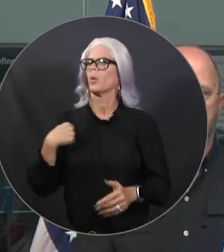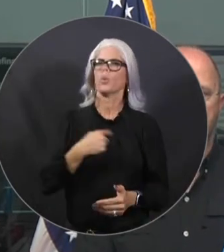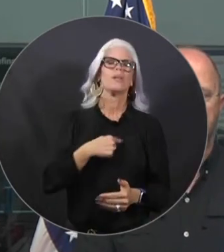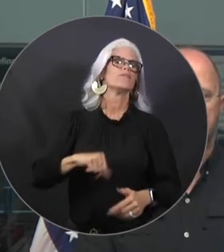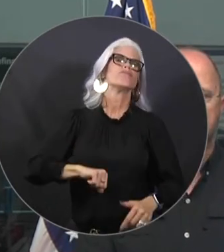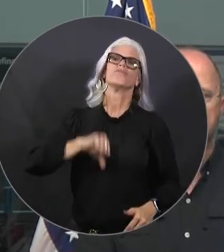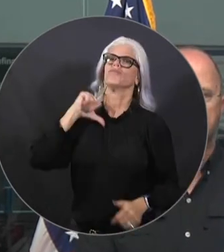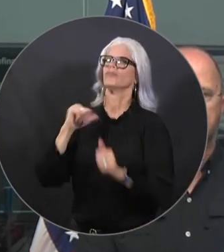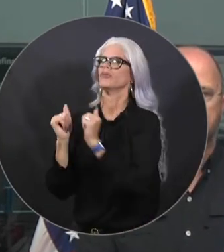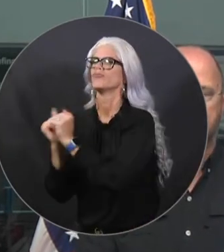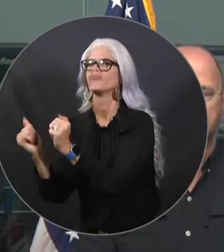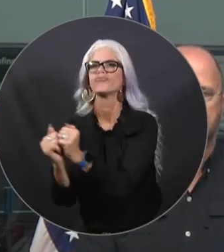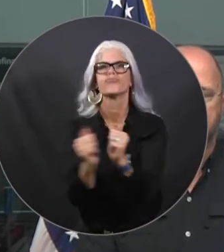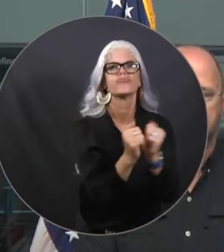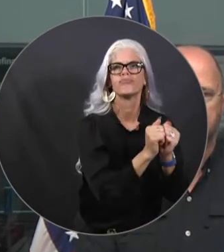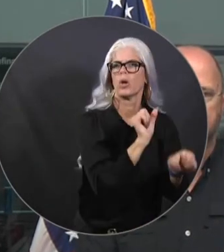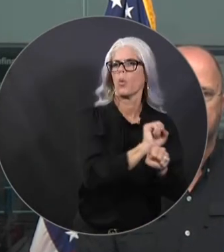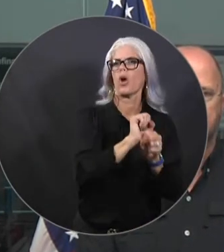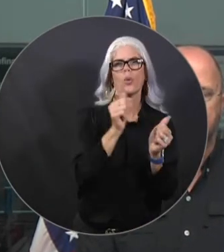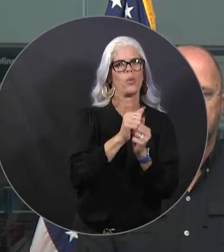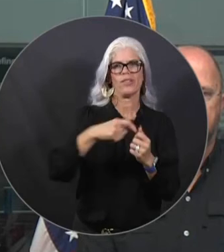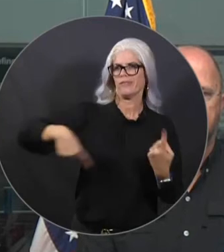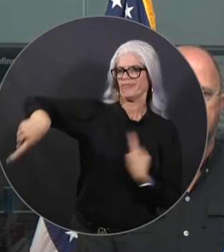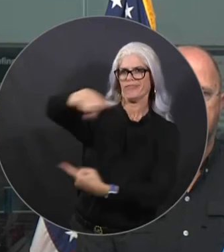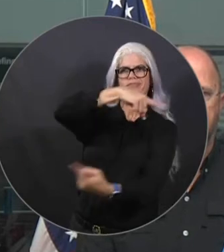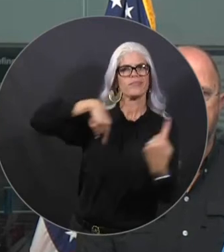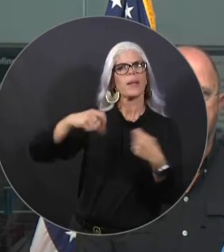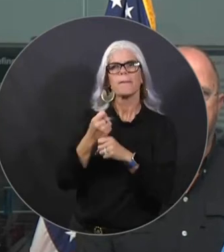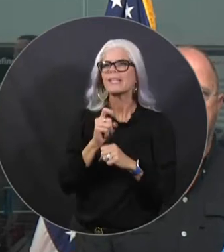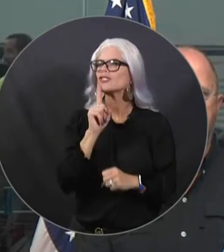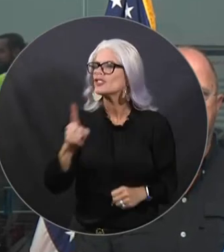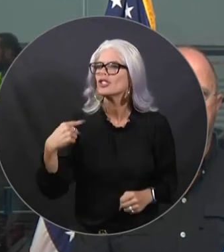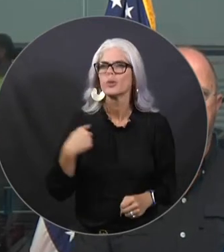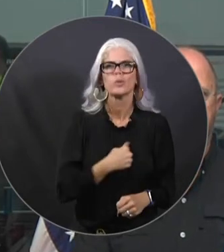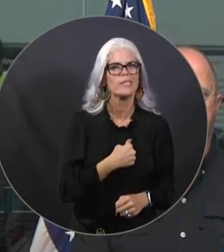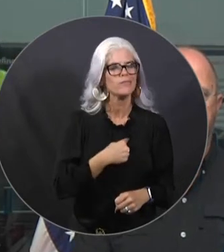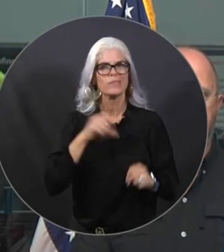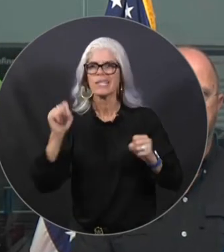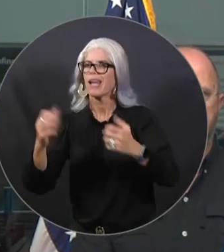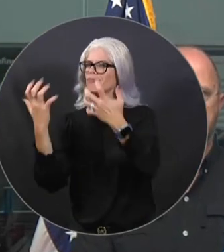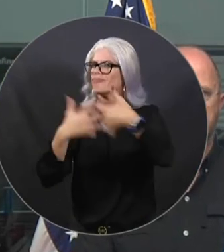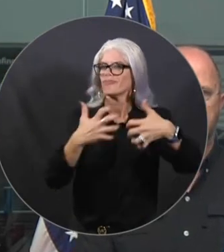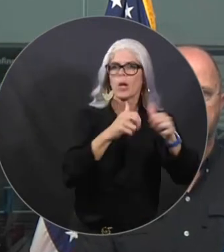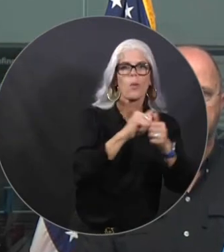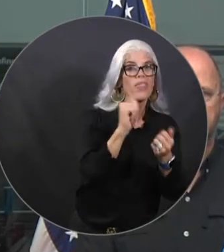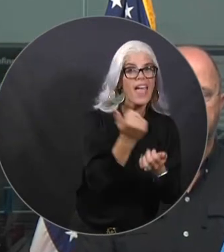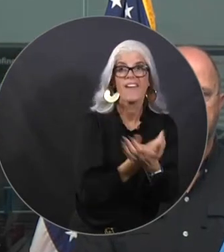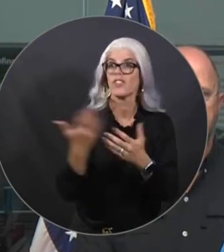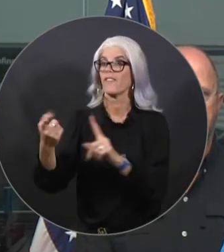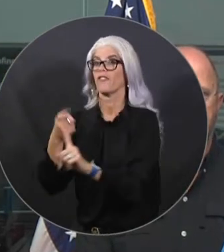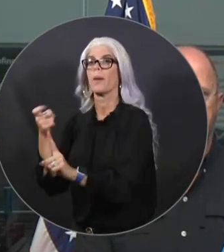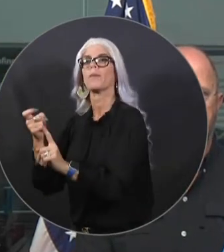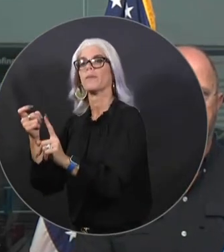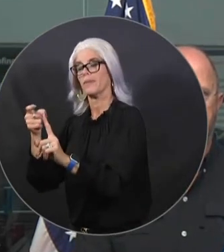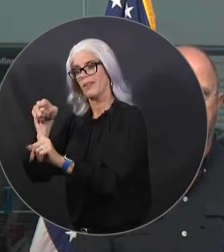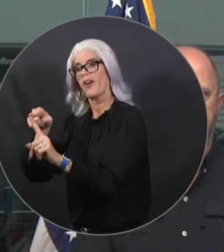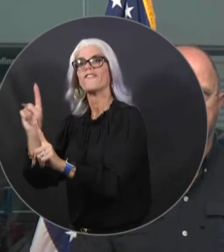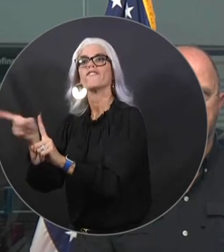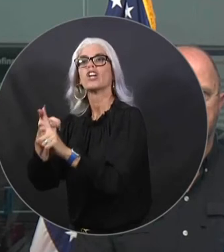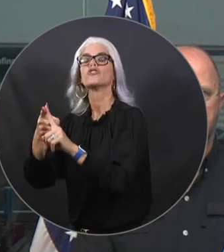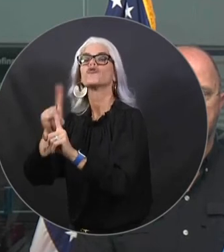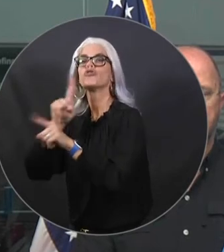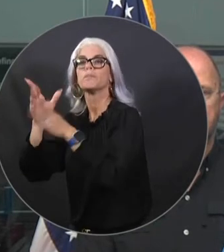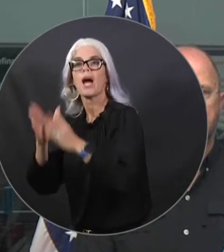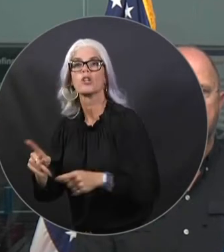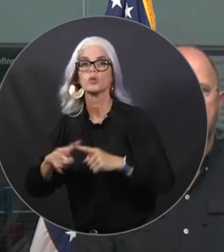to ensure we're doing everything we can along with our first responders to restore our communities as quickly as possible. And this includes mobilizing resources